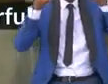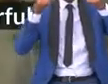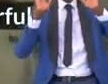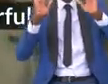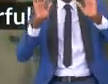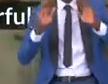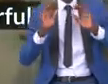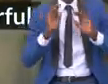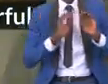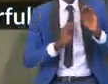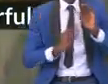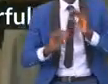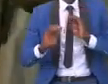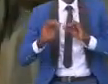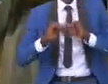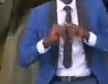yeah,